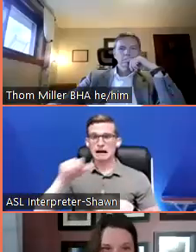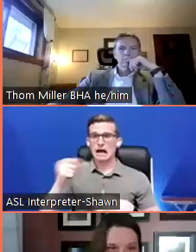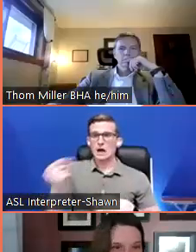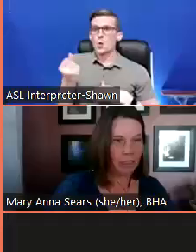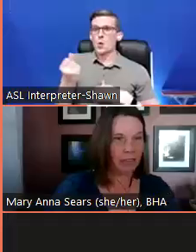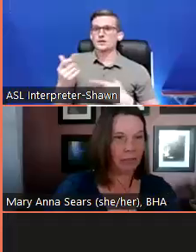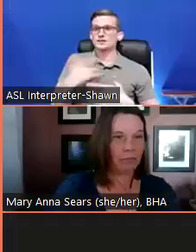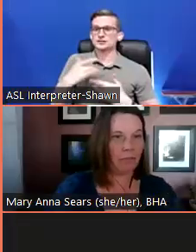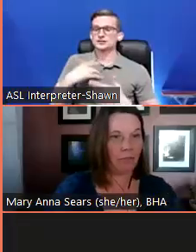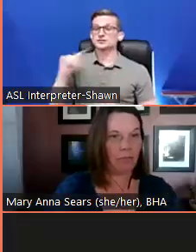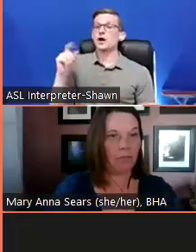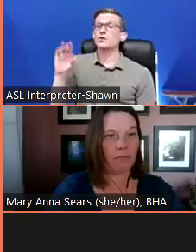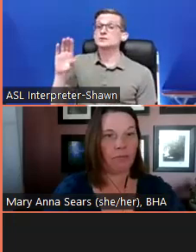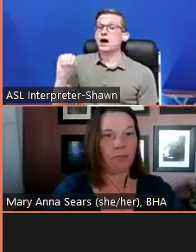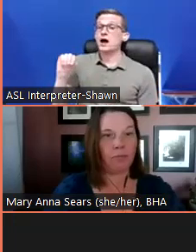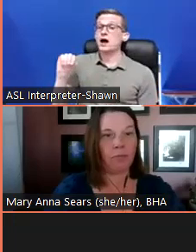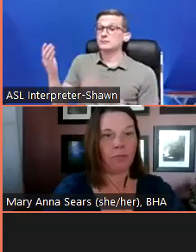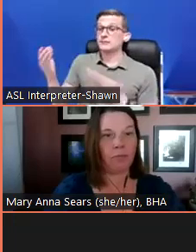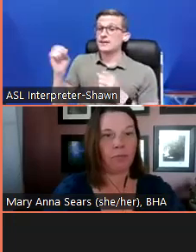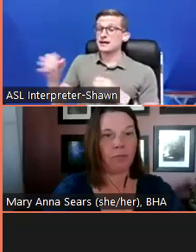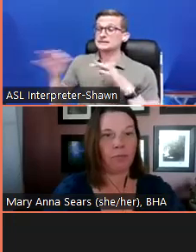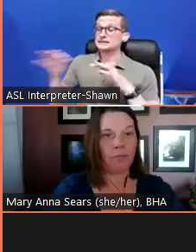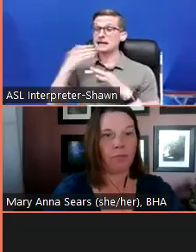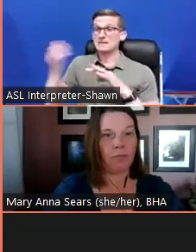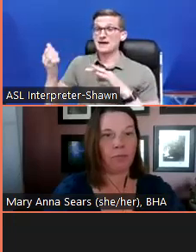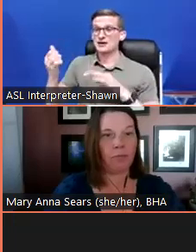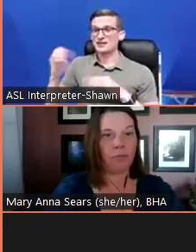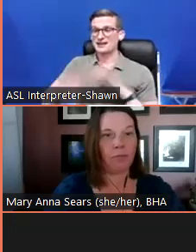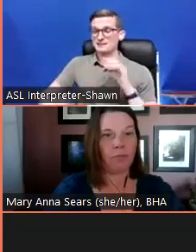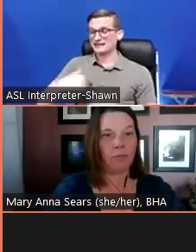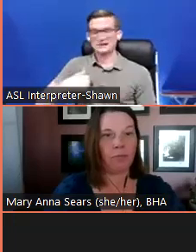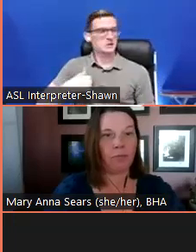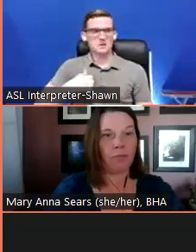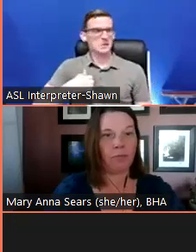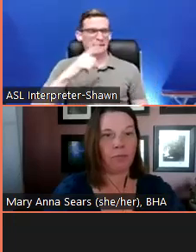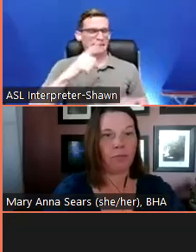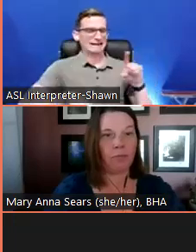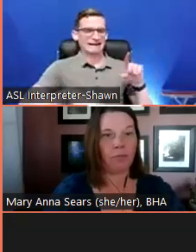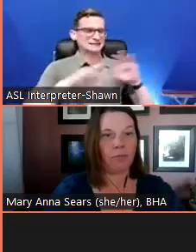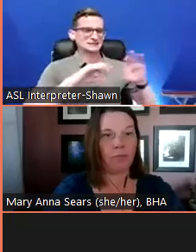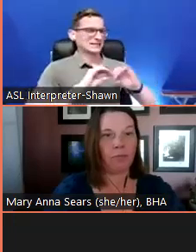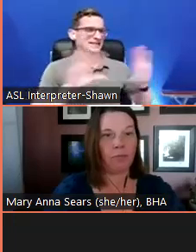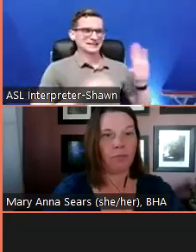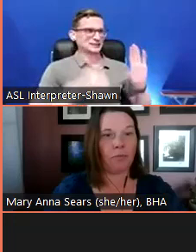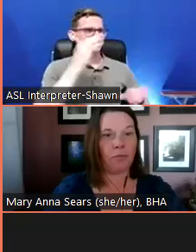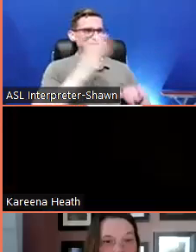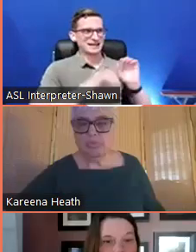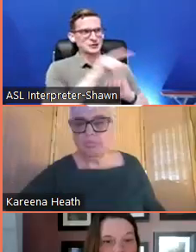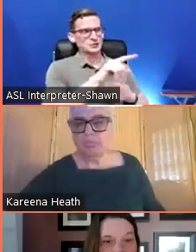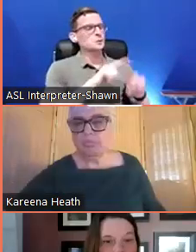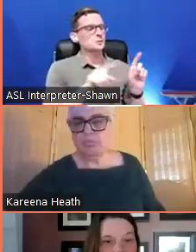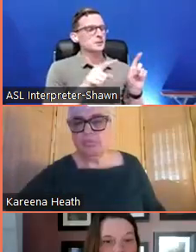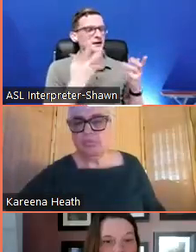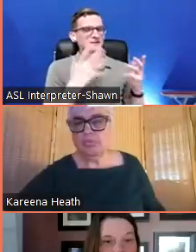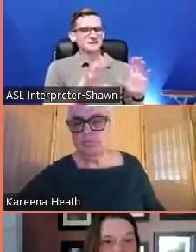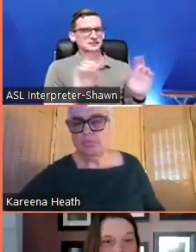did. Go for it. I could not say it better than you did, Mary Anna, but I do have the advantage of having met with HCPF one